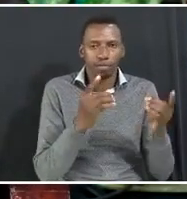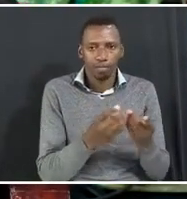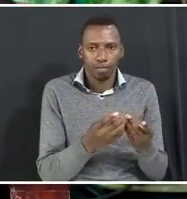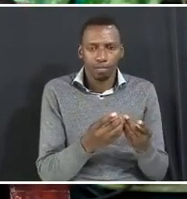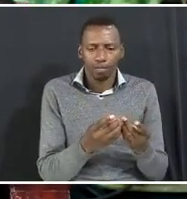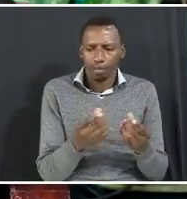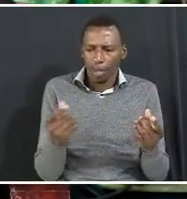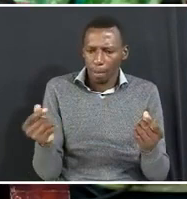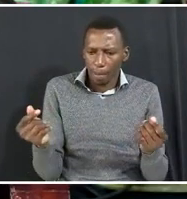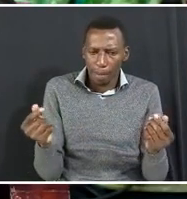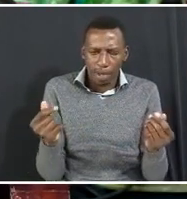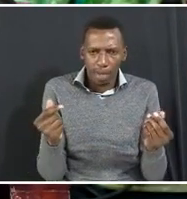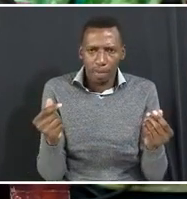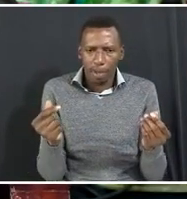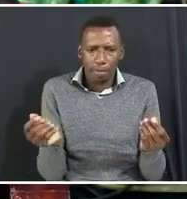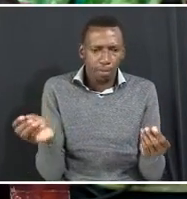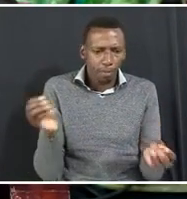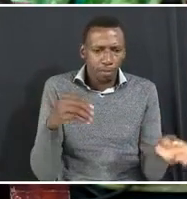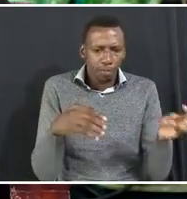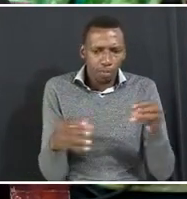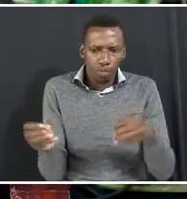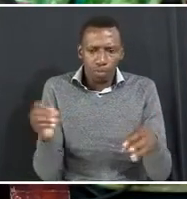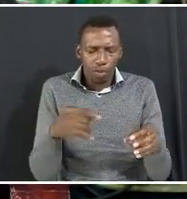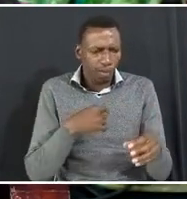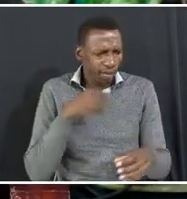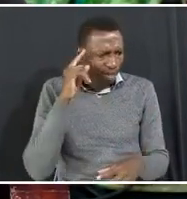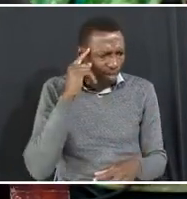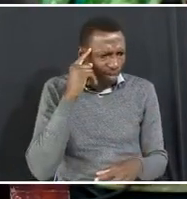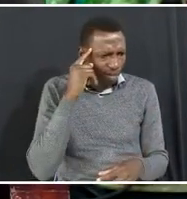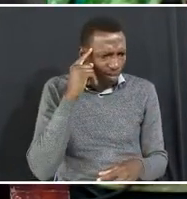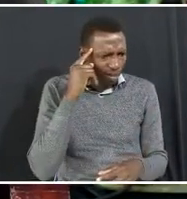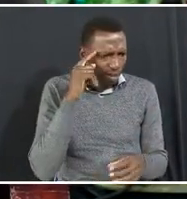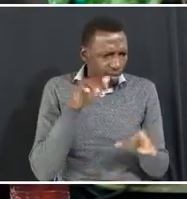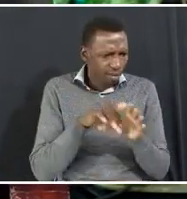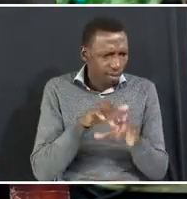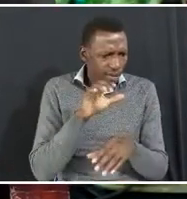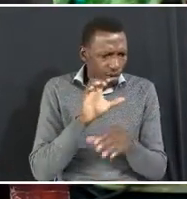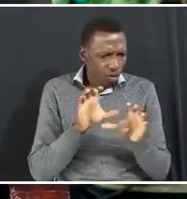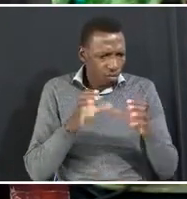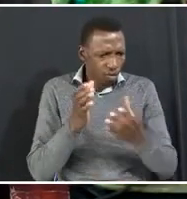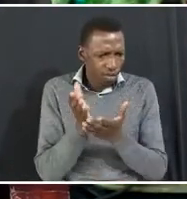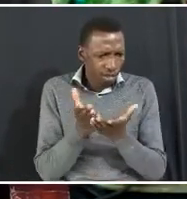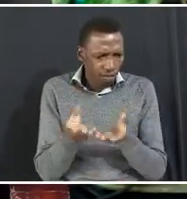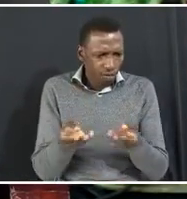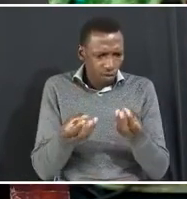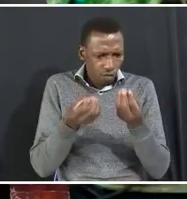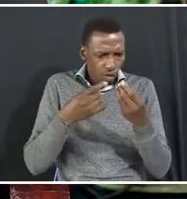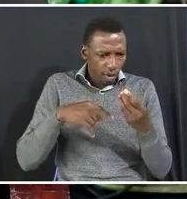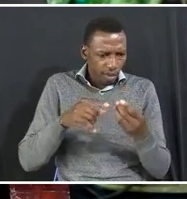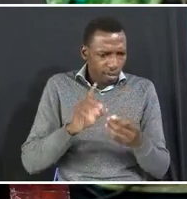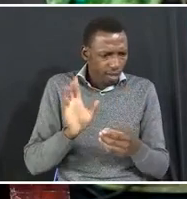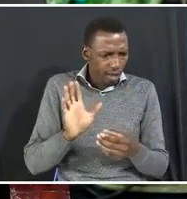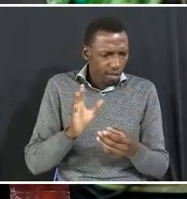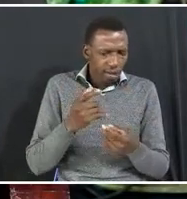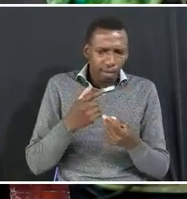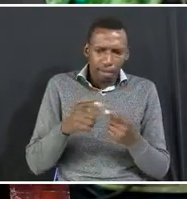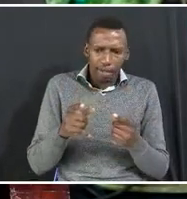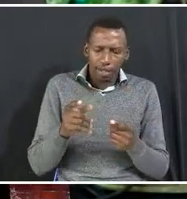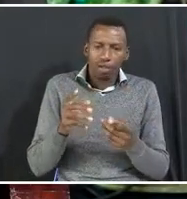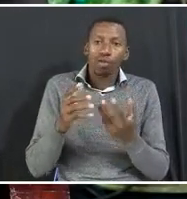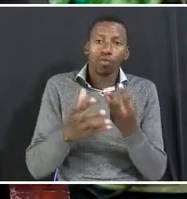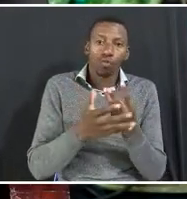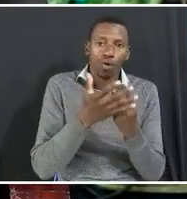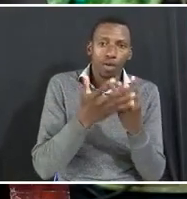together, and I think it was a need that was brought to us by not actually a member of the community service, but I think it was welfare.